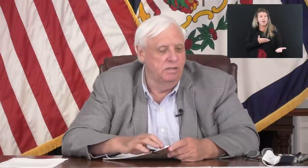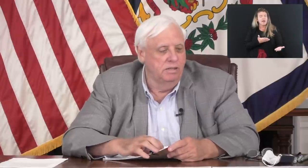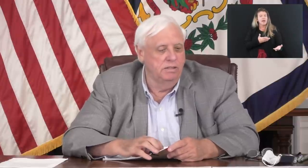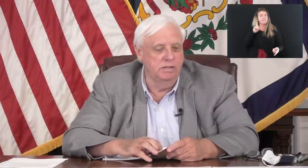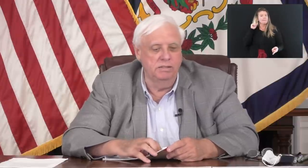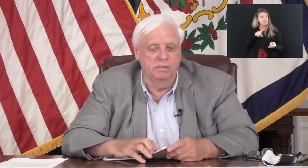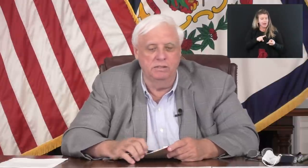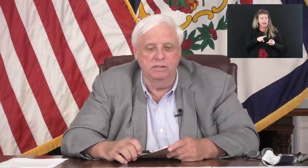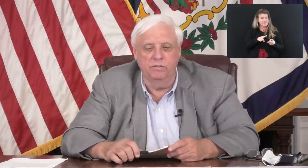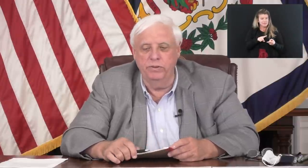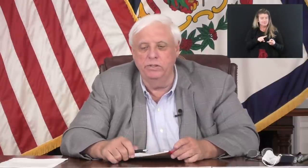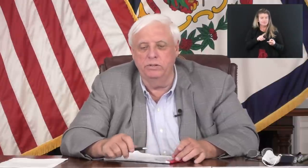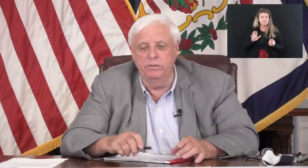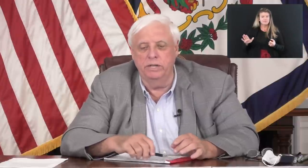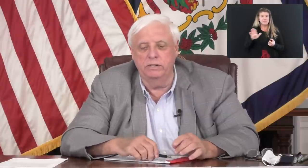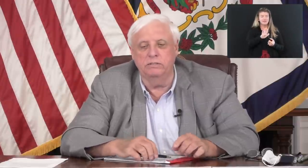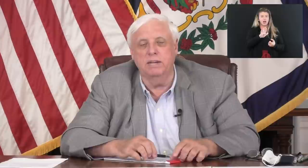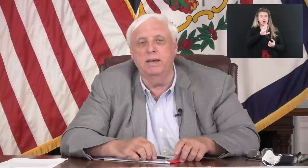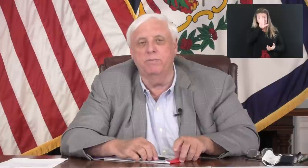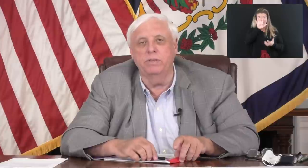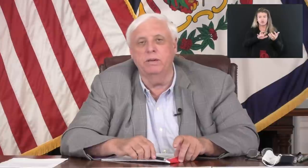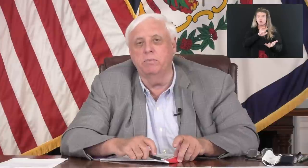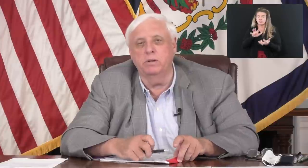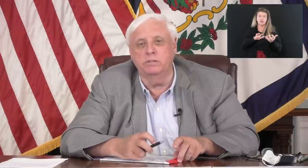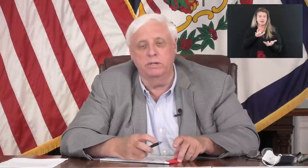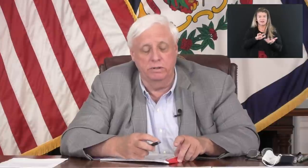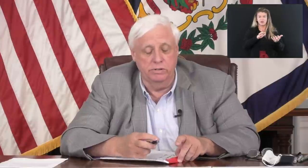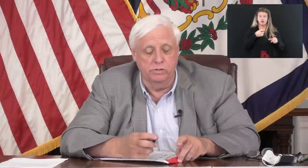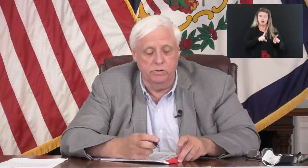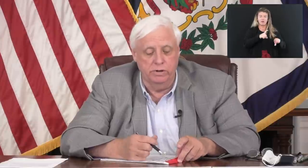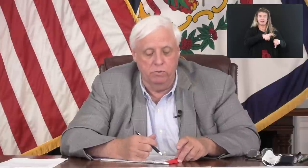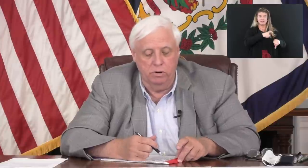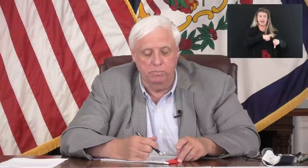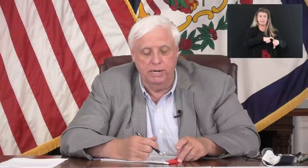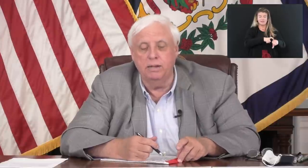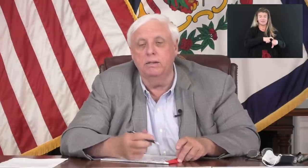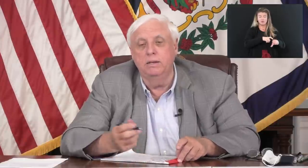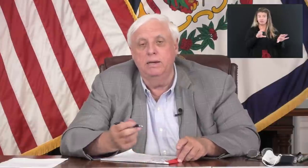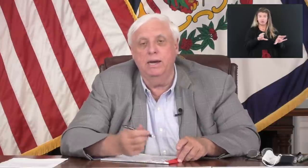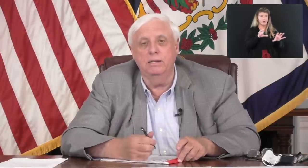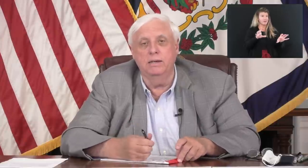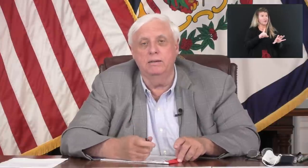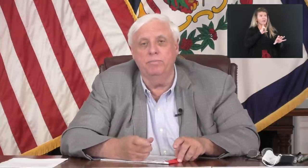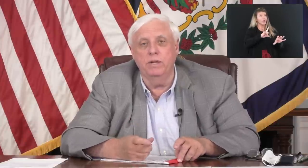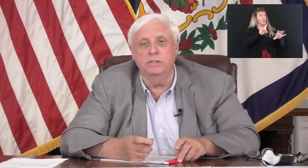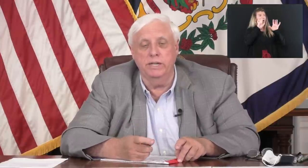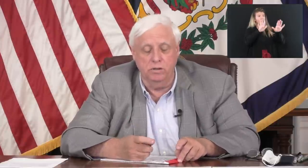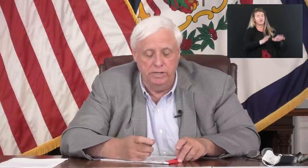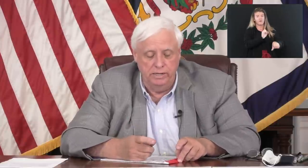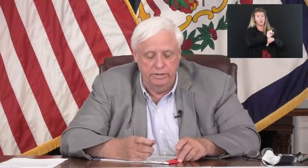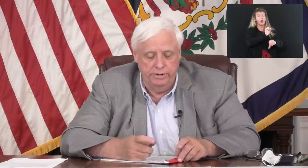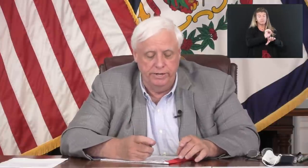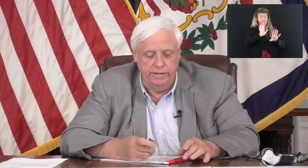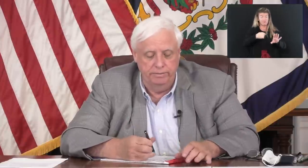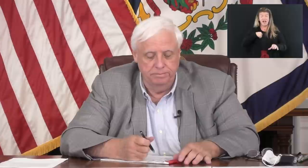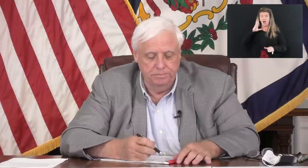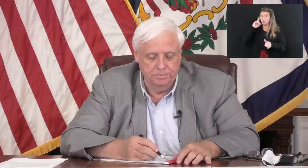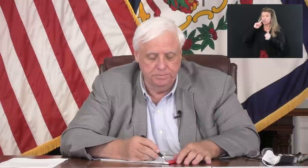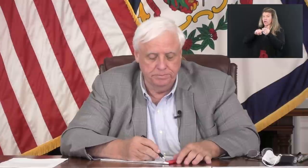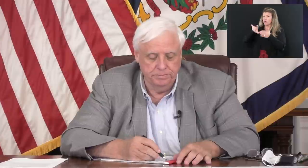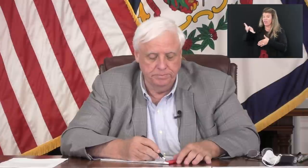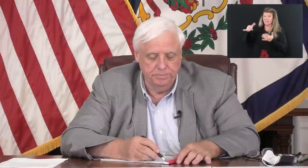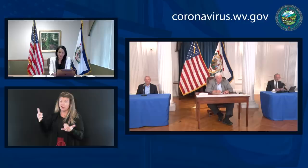the, the, the confusion at this time for them because they're, they're doing great work, but I'll, I'll, I'll check on that later today.